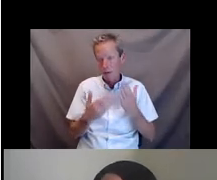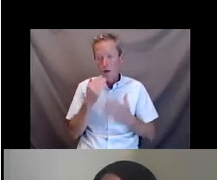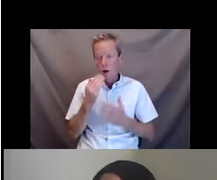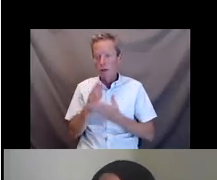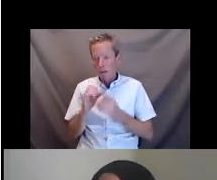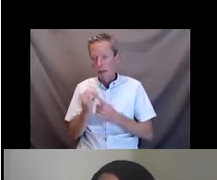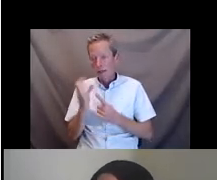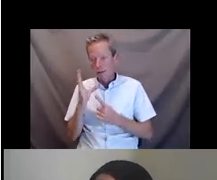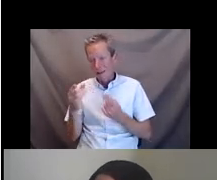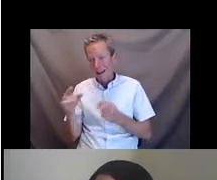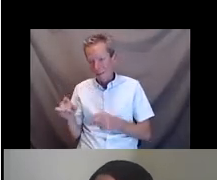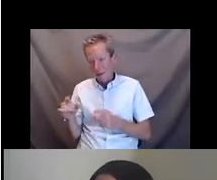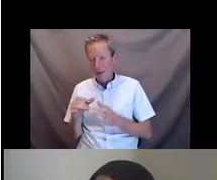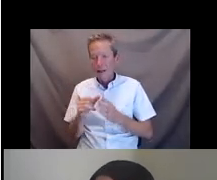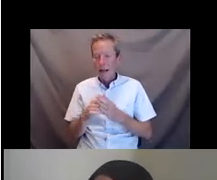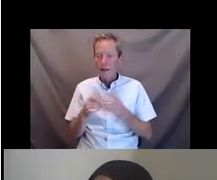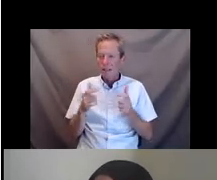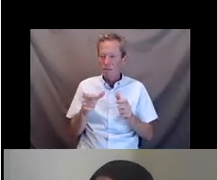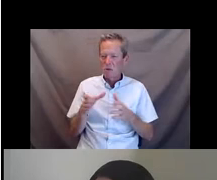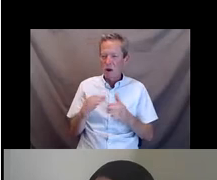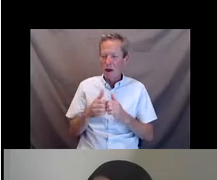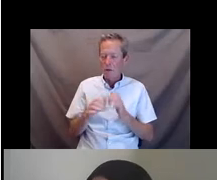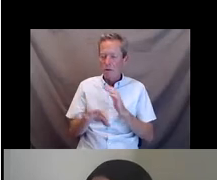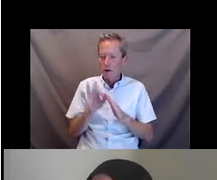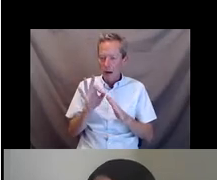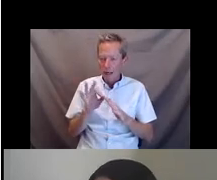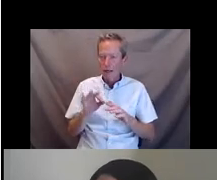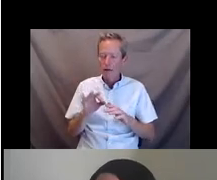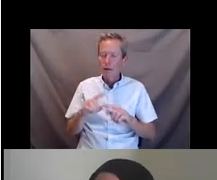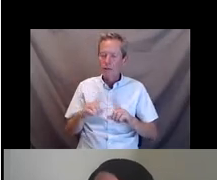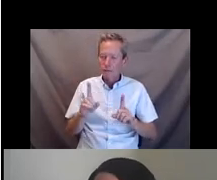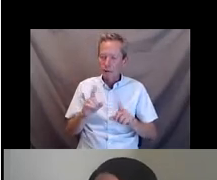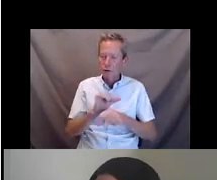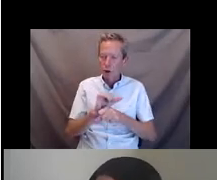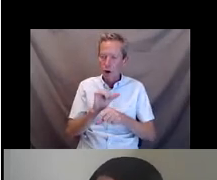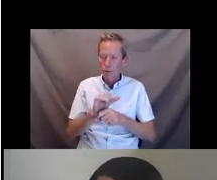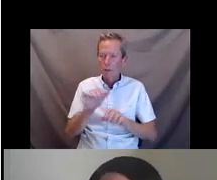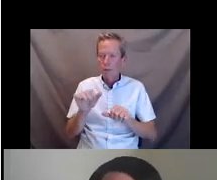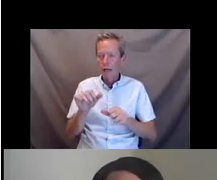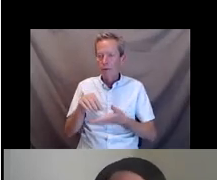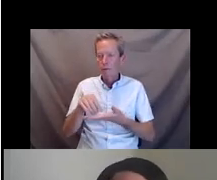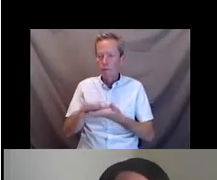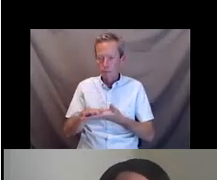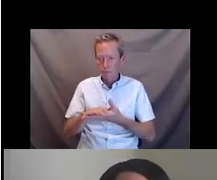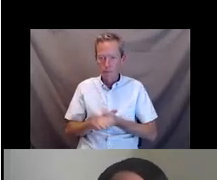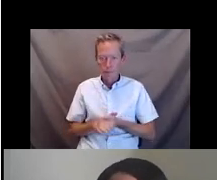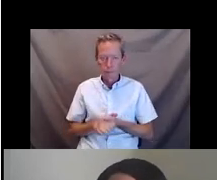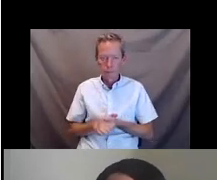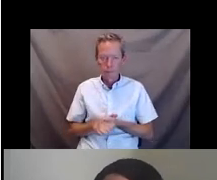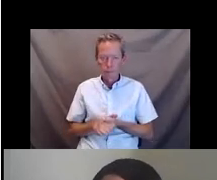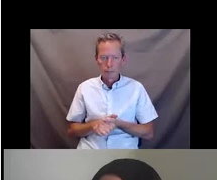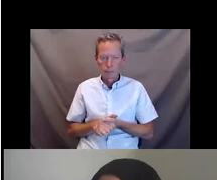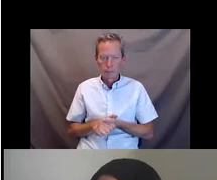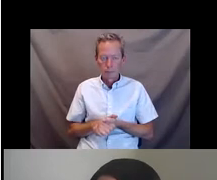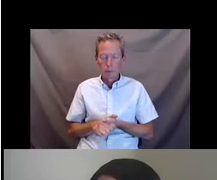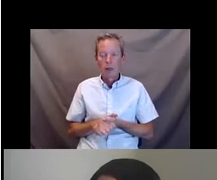cases. And this is a major way of how we're finding those and documenting those is through our leveling and mapping. And so